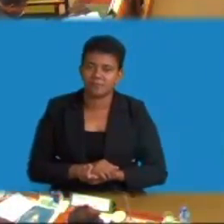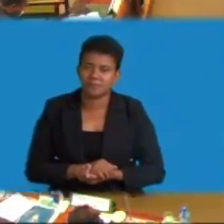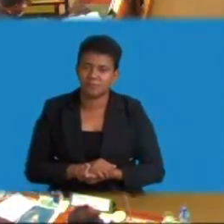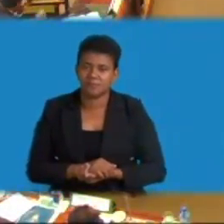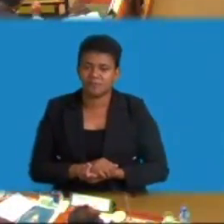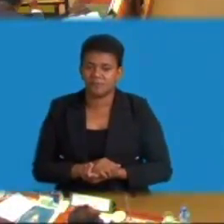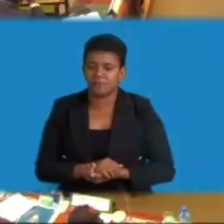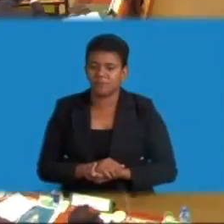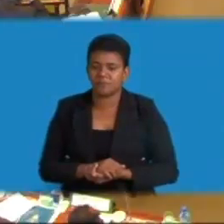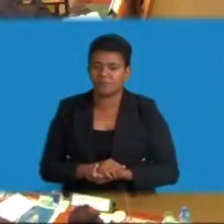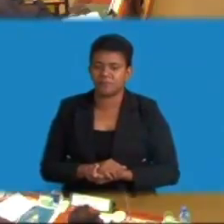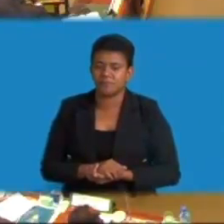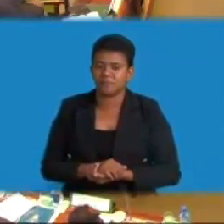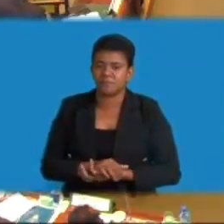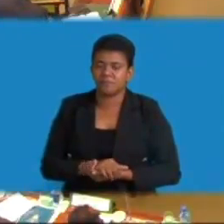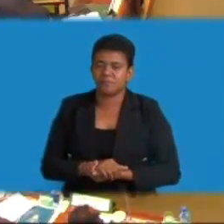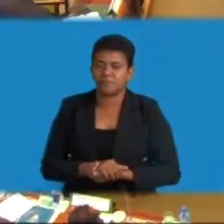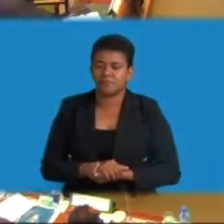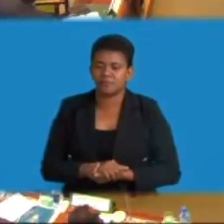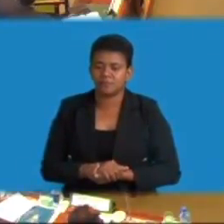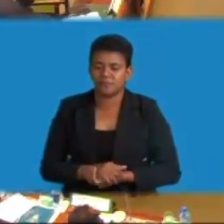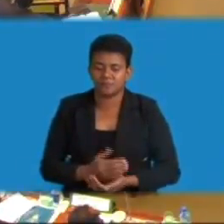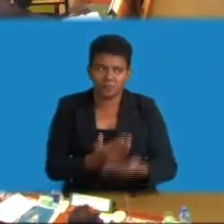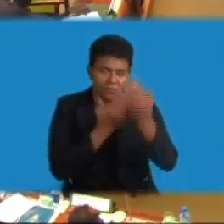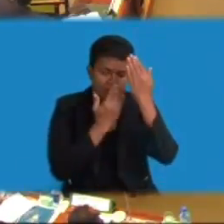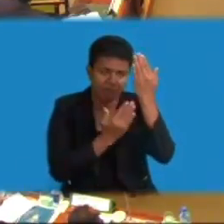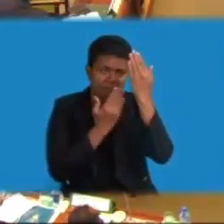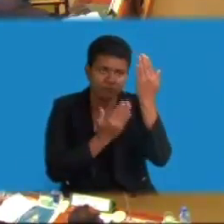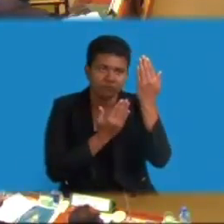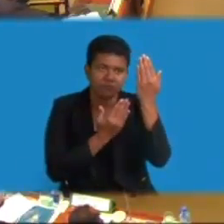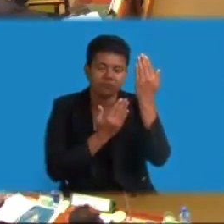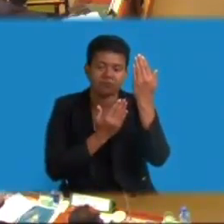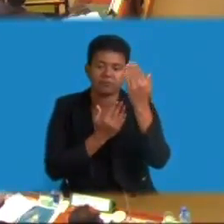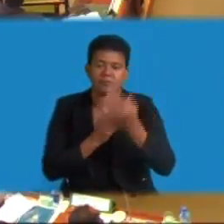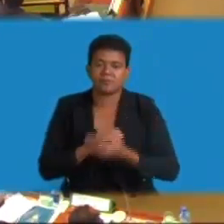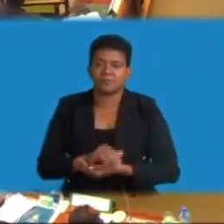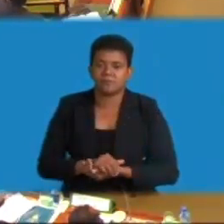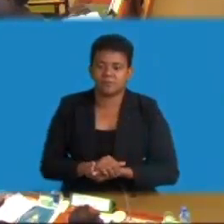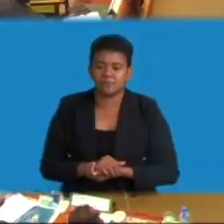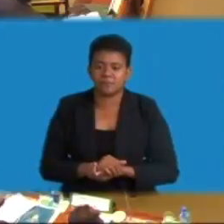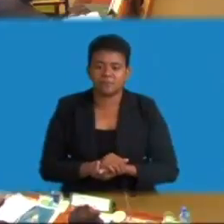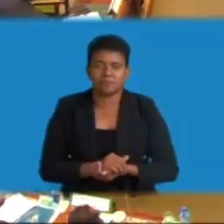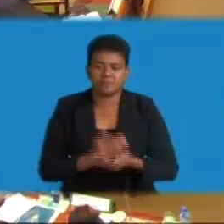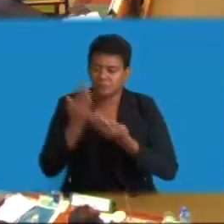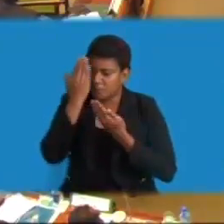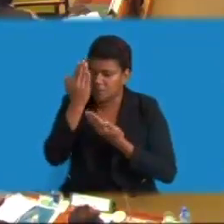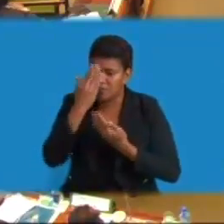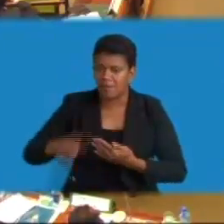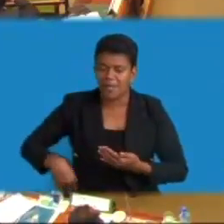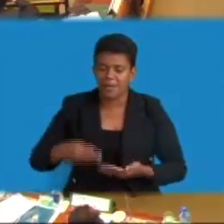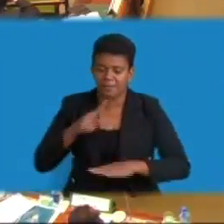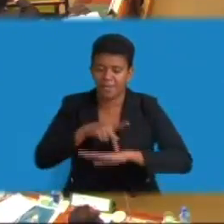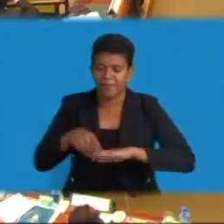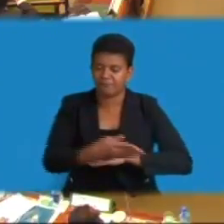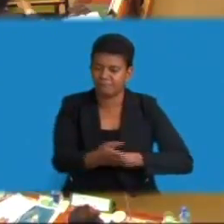Madam Speaker, the Honourable Prime Minister, Honourable Ministers, Honourable Leader of Opposition, and Honourable Members of Parliament. Before I actually